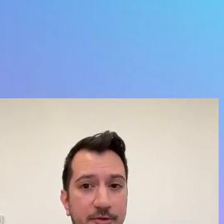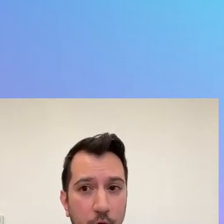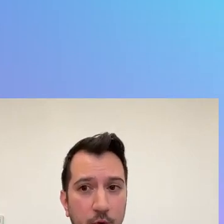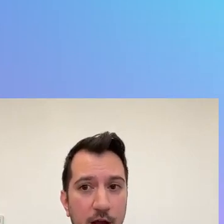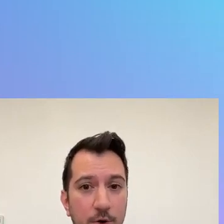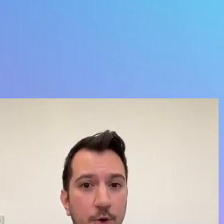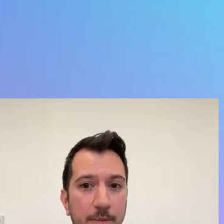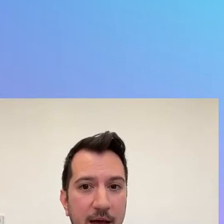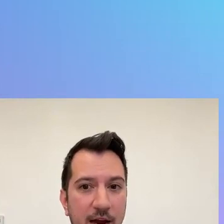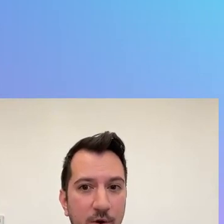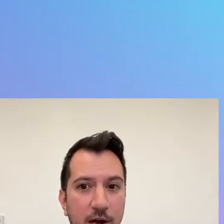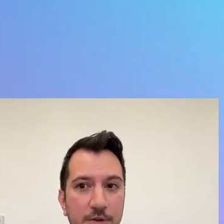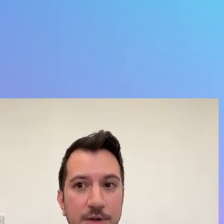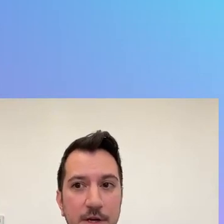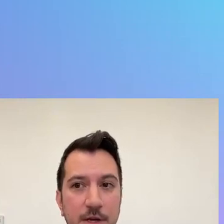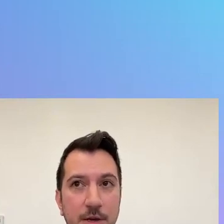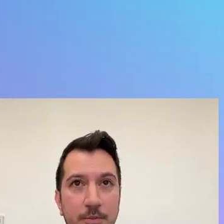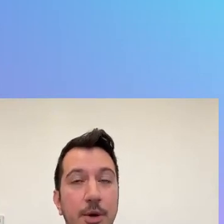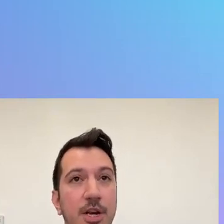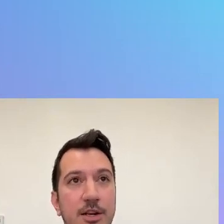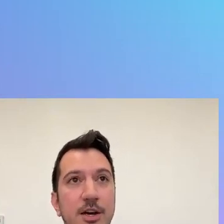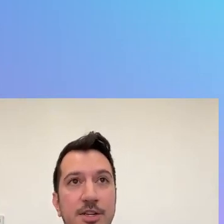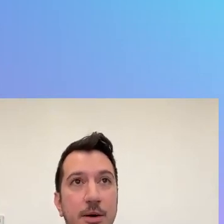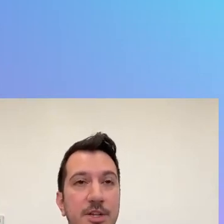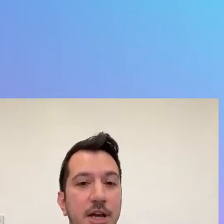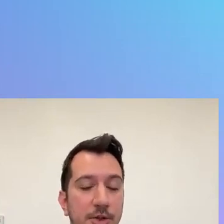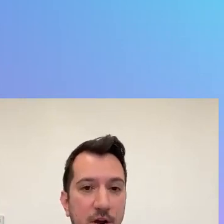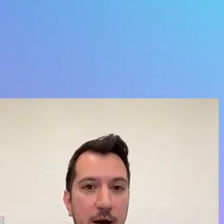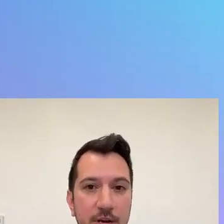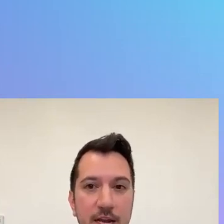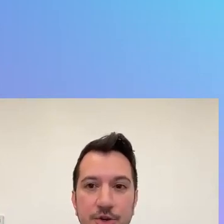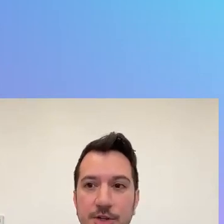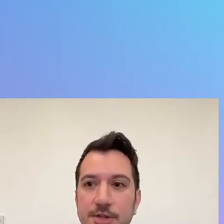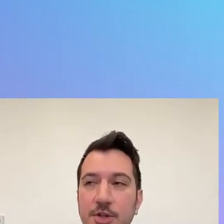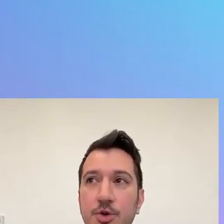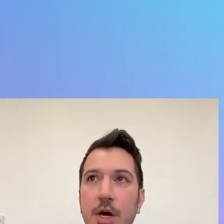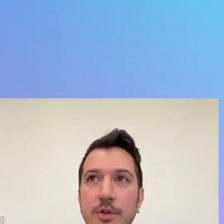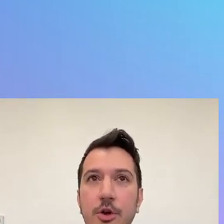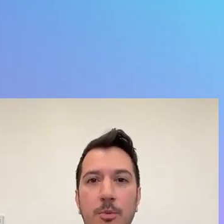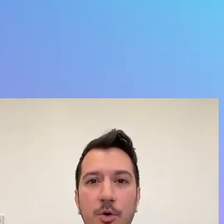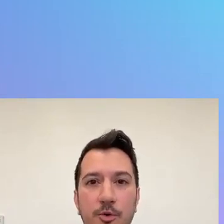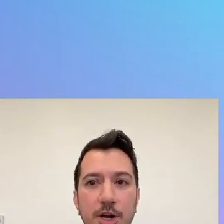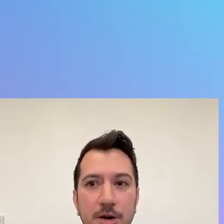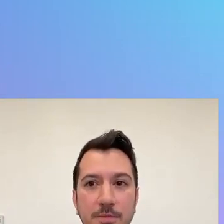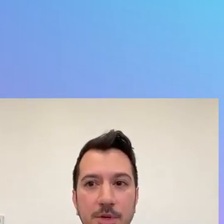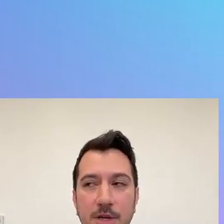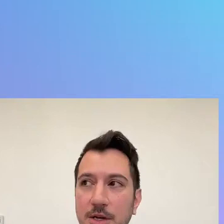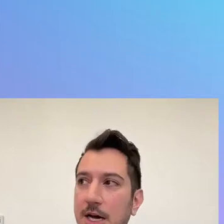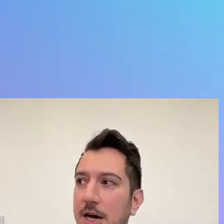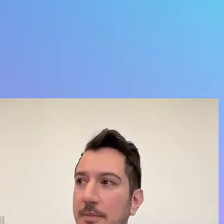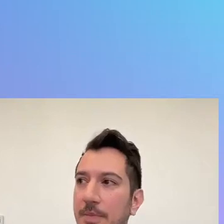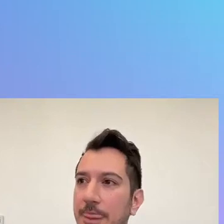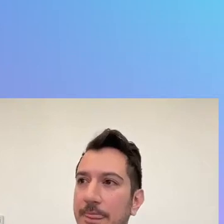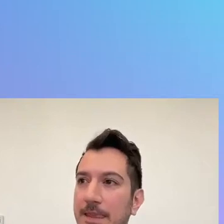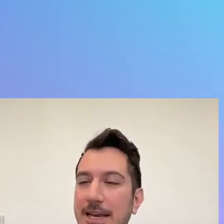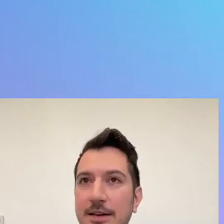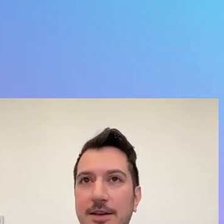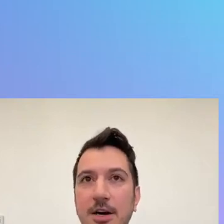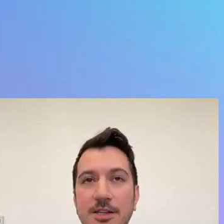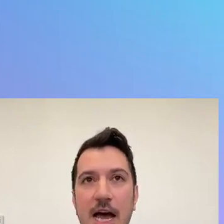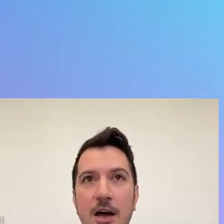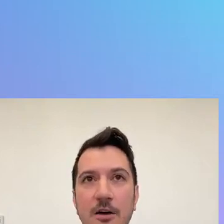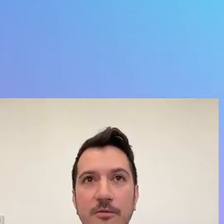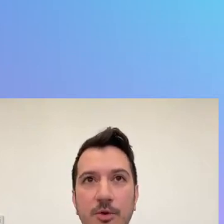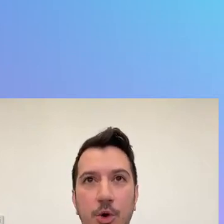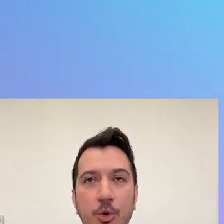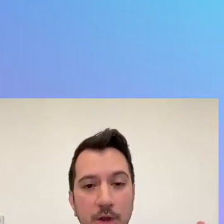least the foreground or the background. But then when it does come to the other combinations, you do have a little bit more freedom. It